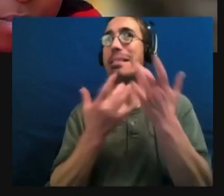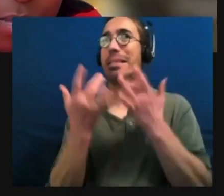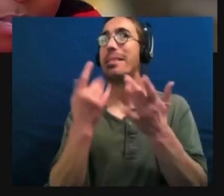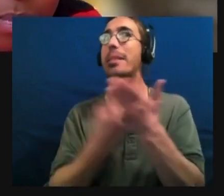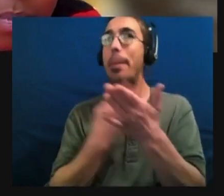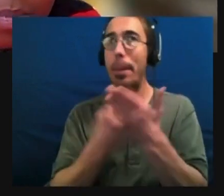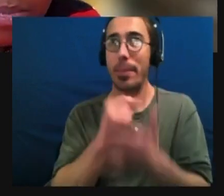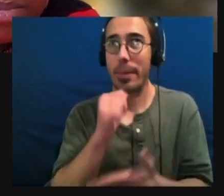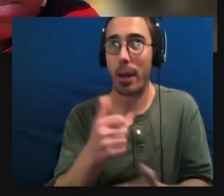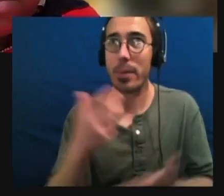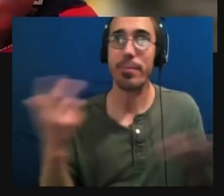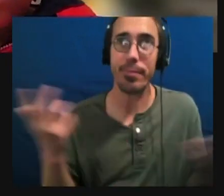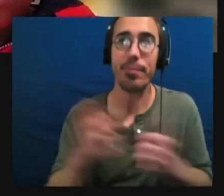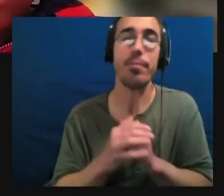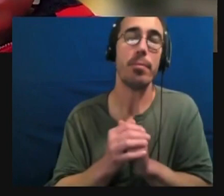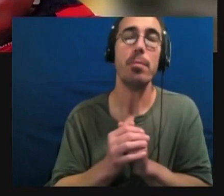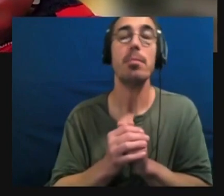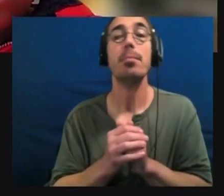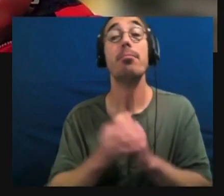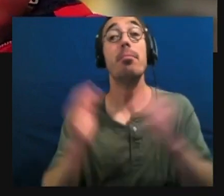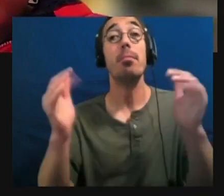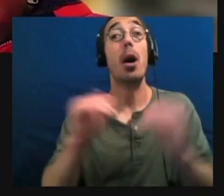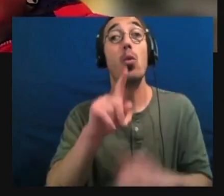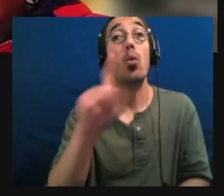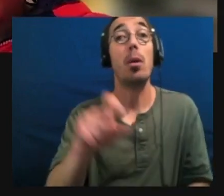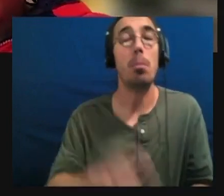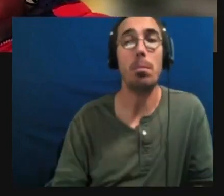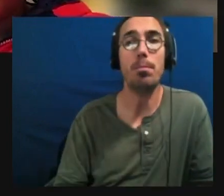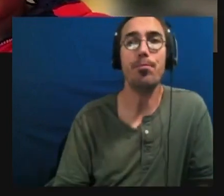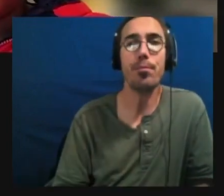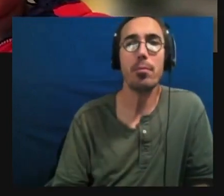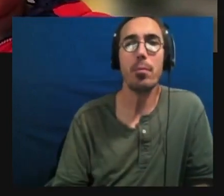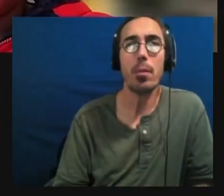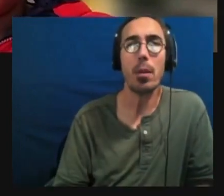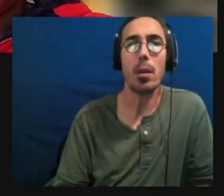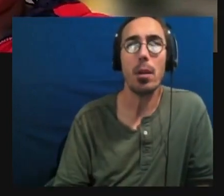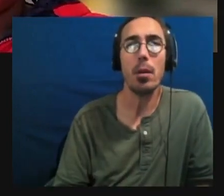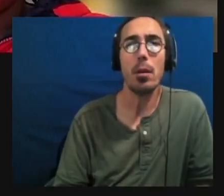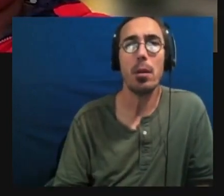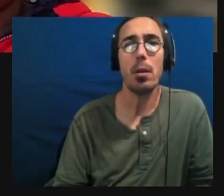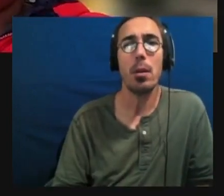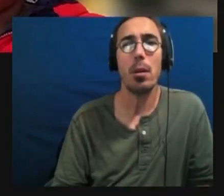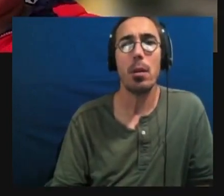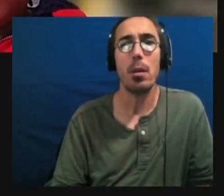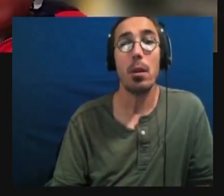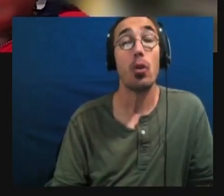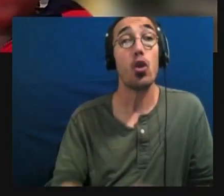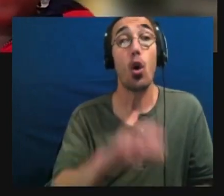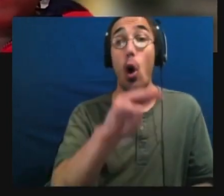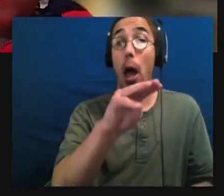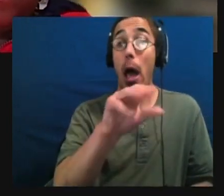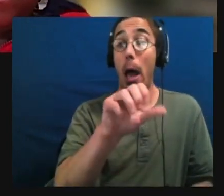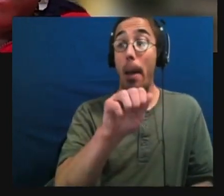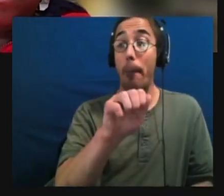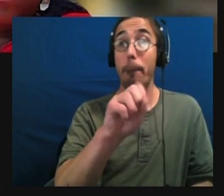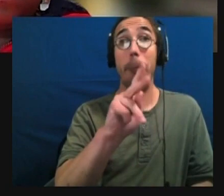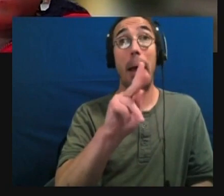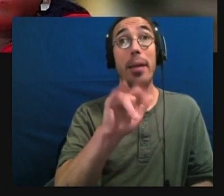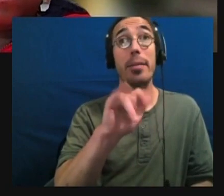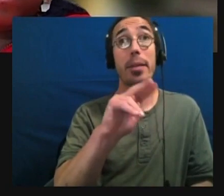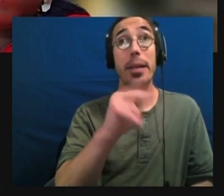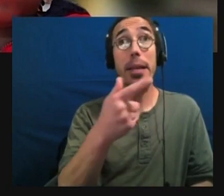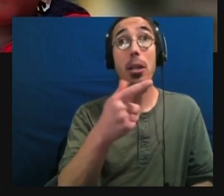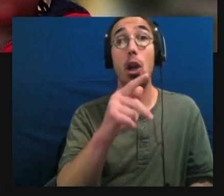Next question, how can one unlearn their masking traits that they have done their entire life?